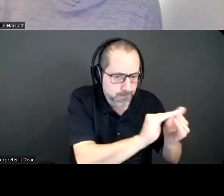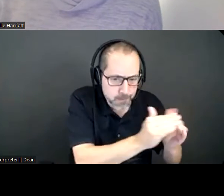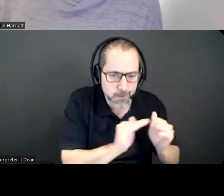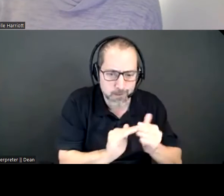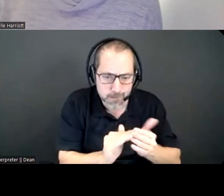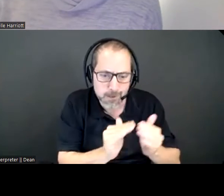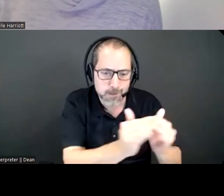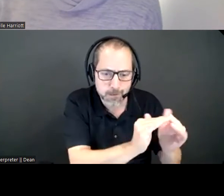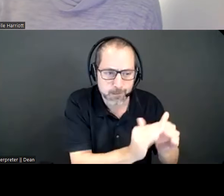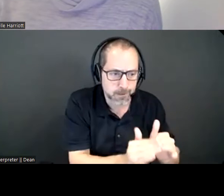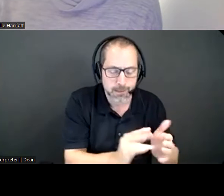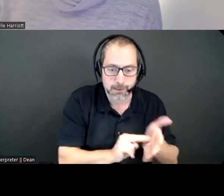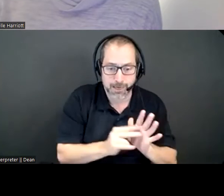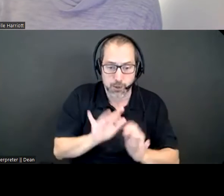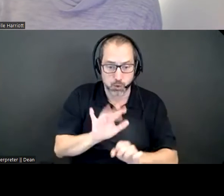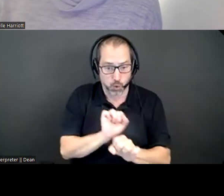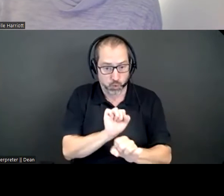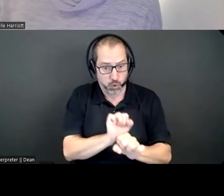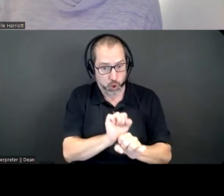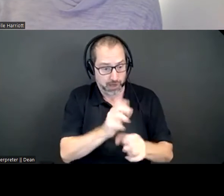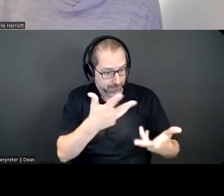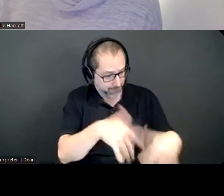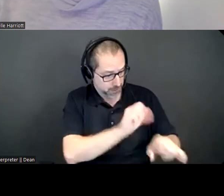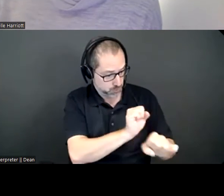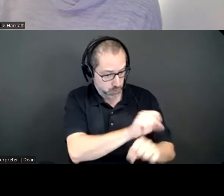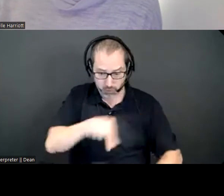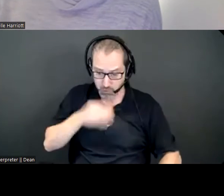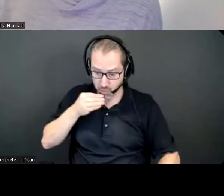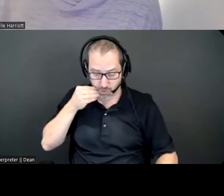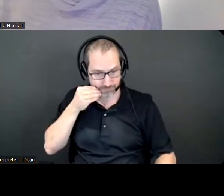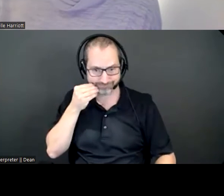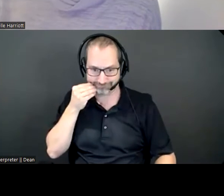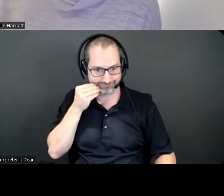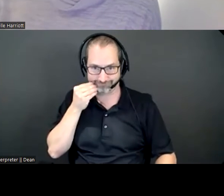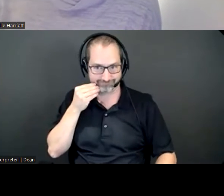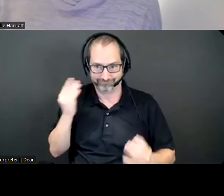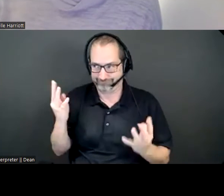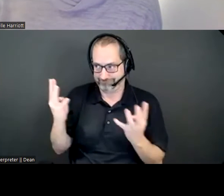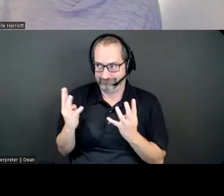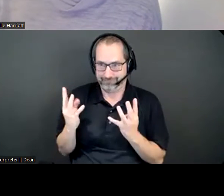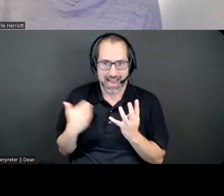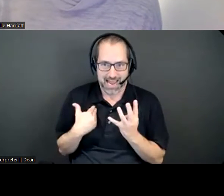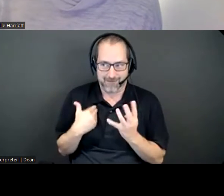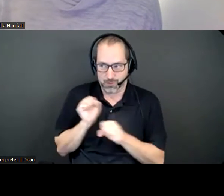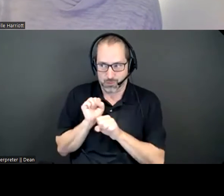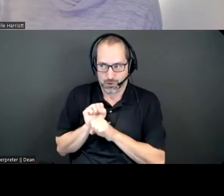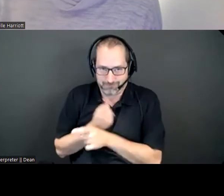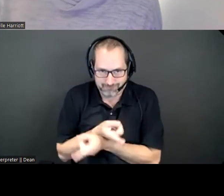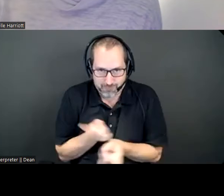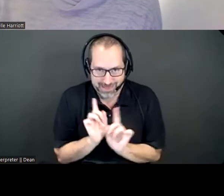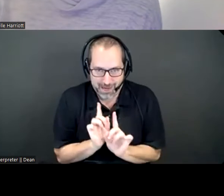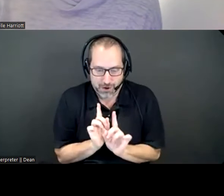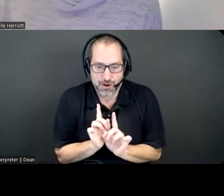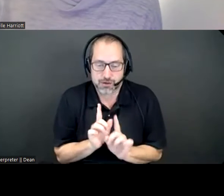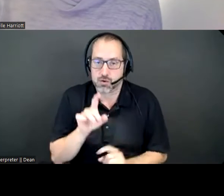can't just leave your job at home. You can't ever leave it at the office. It comes home with me, unfortunately, and I have to have